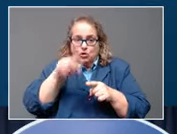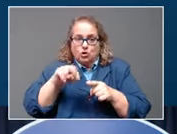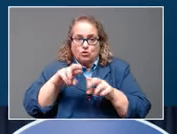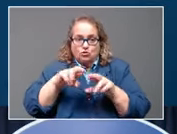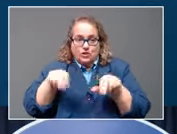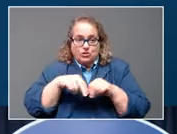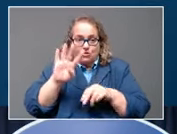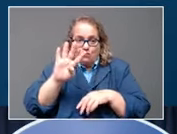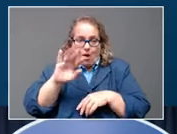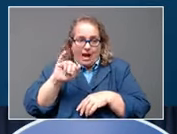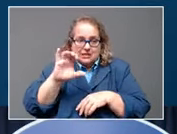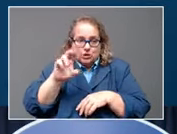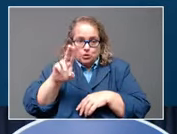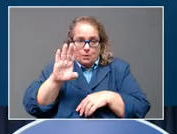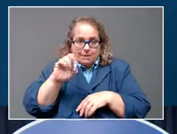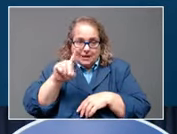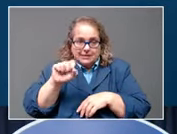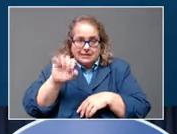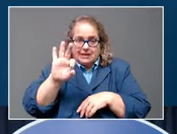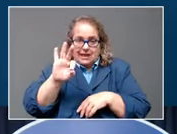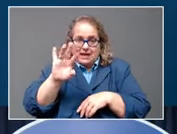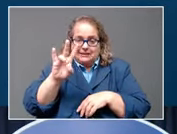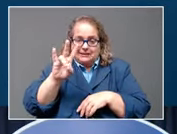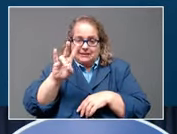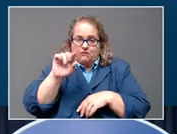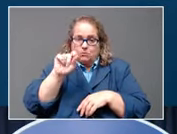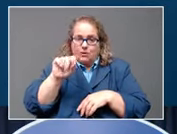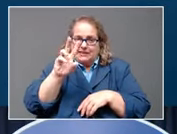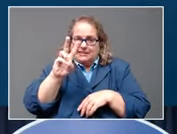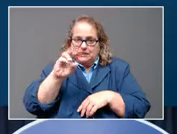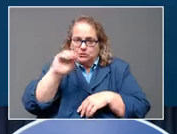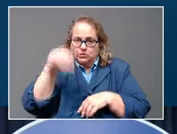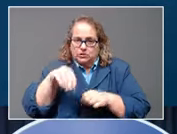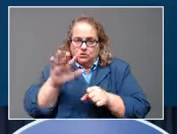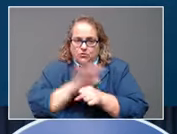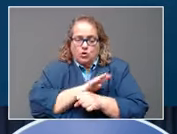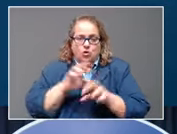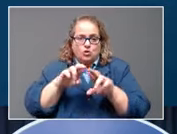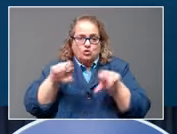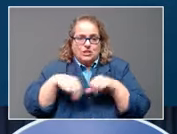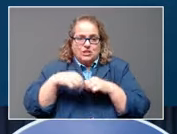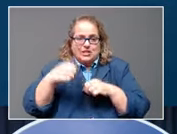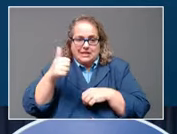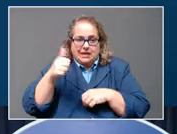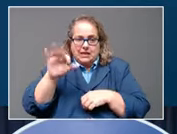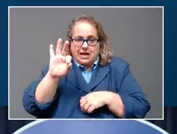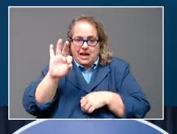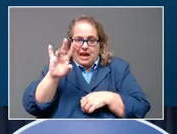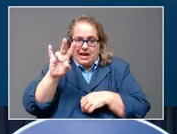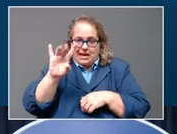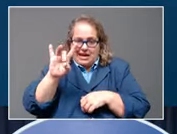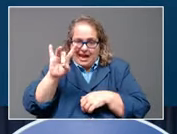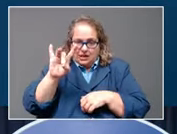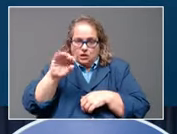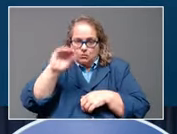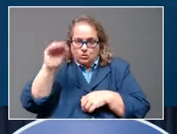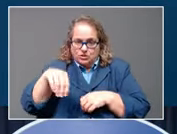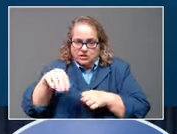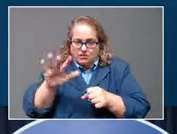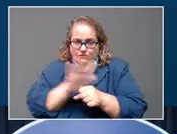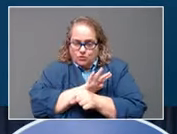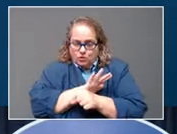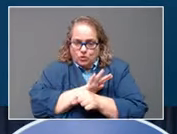ICU beds, 97.6% full. Region 10, 98% full.